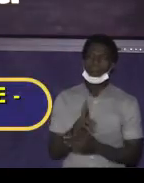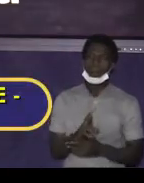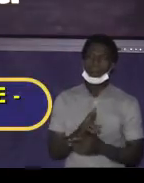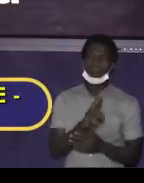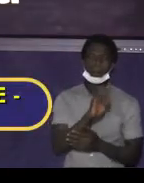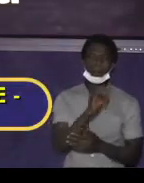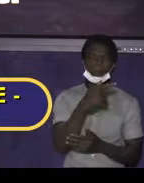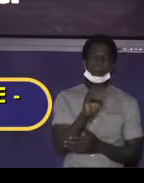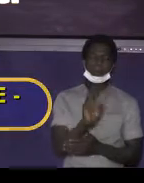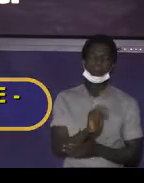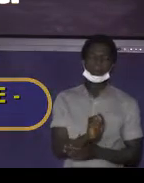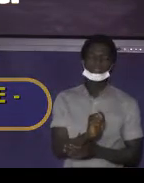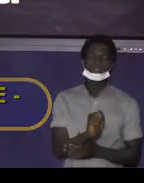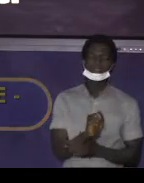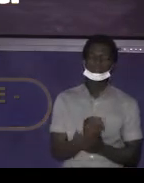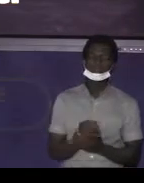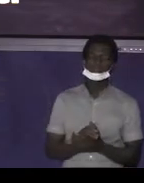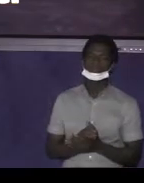some are regional.